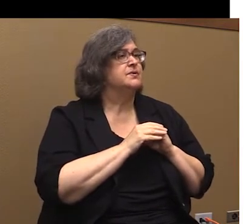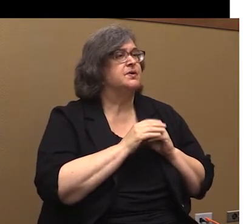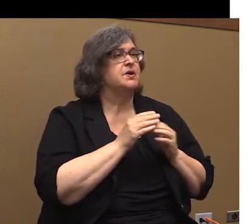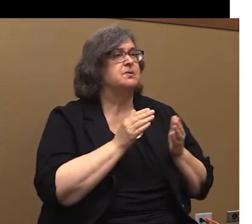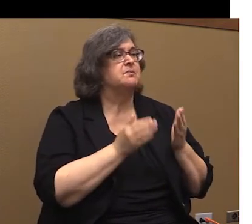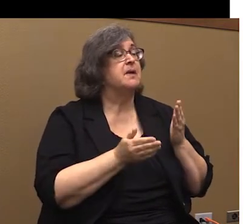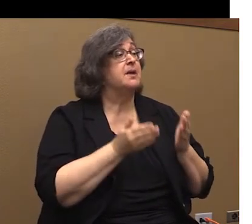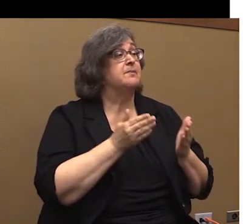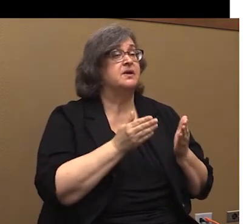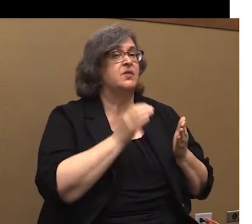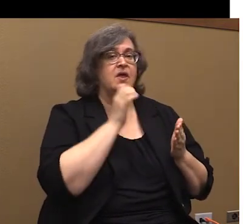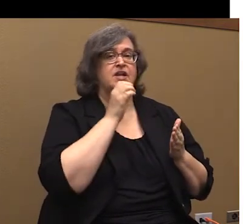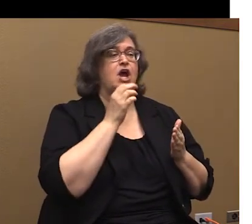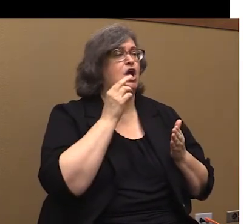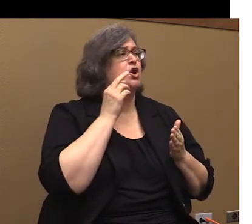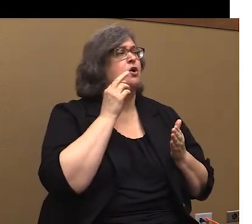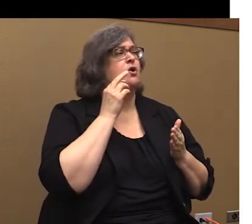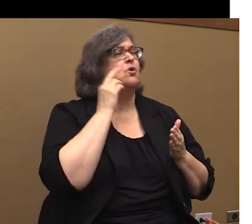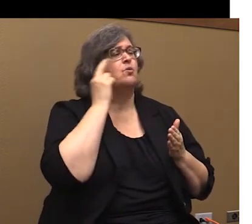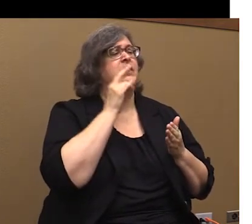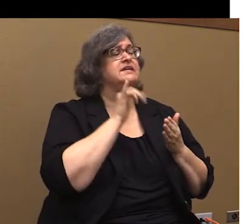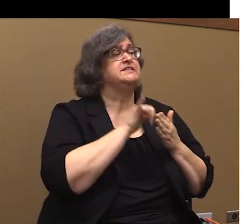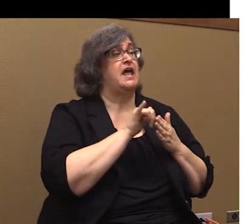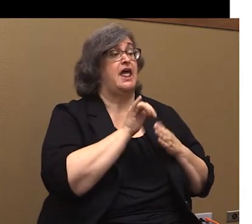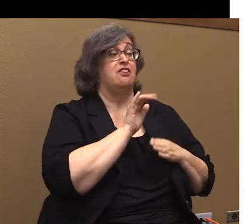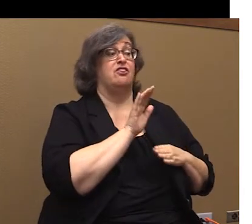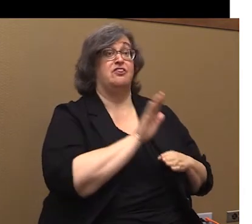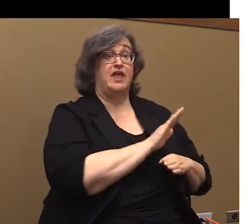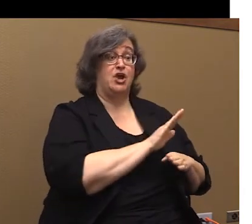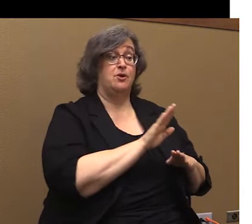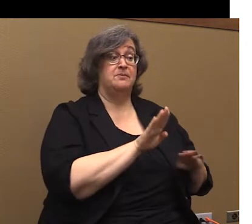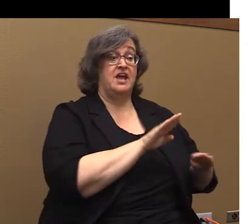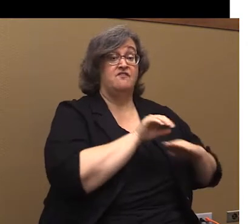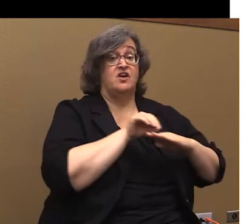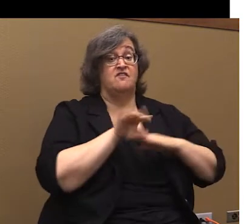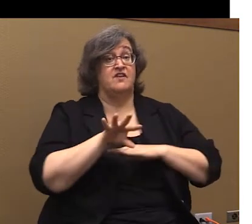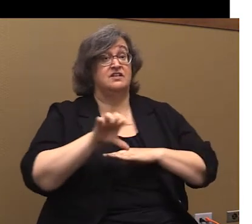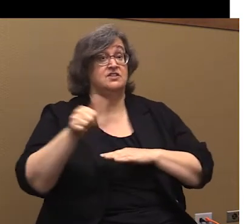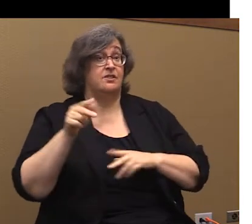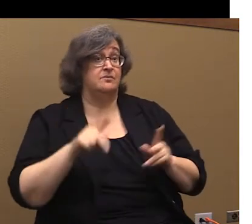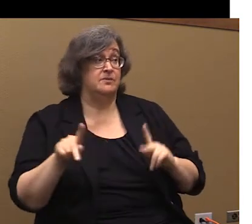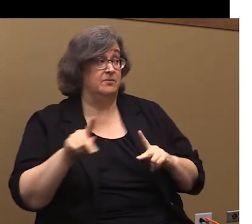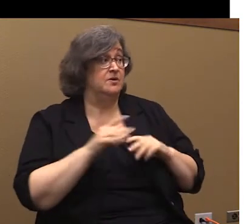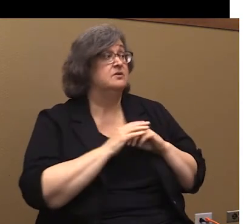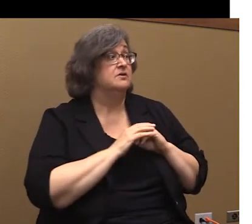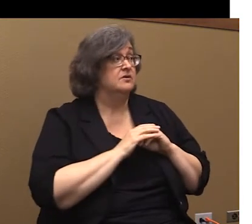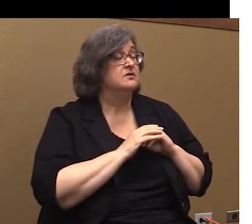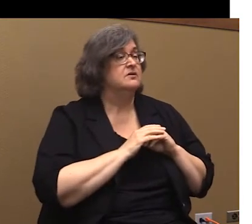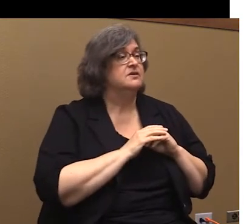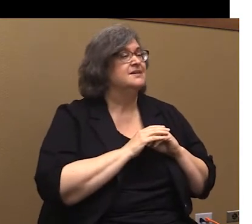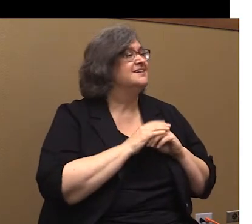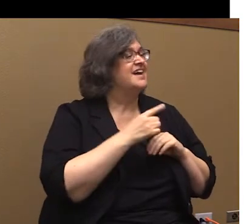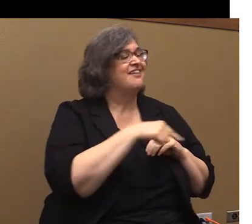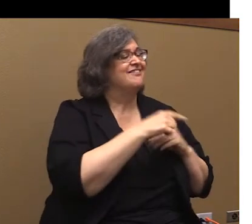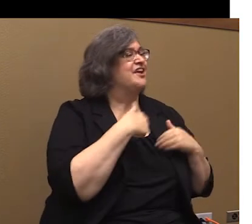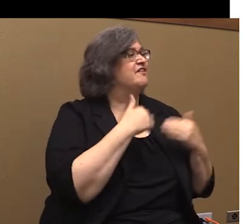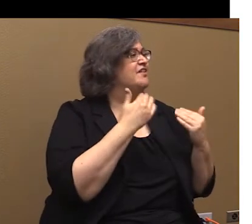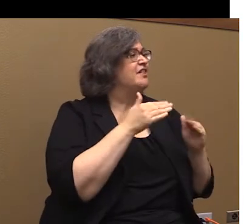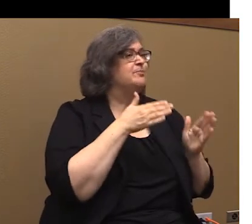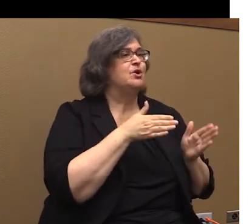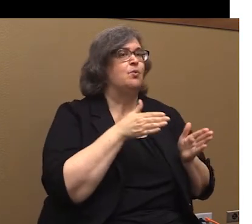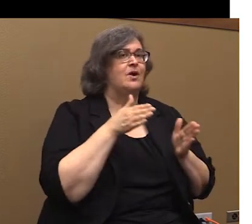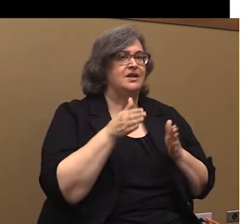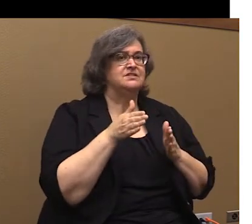know, or that may not realize their behavior impacts other people. And because they